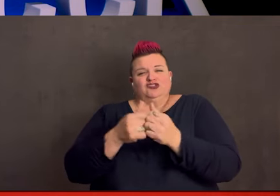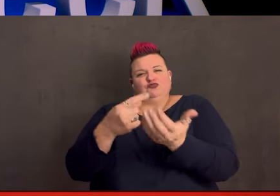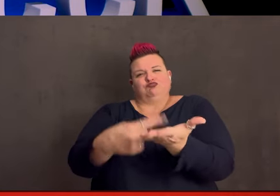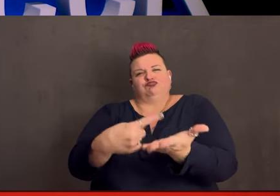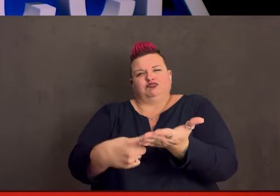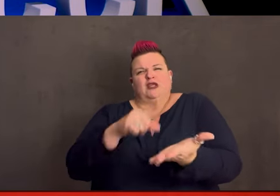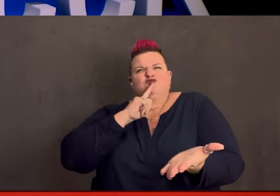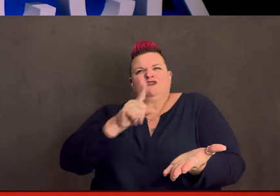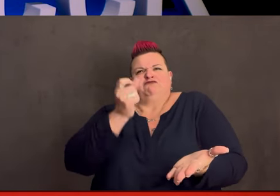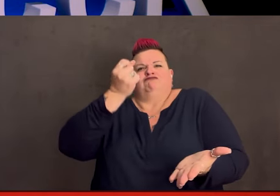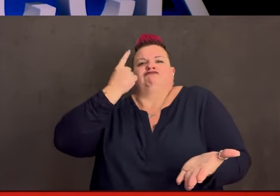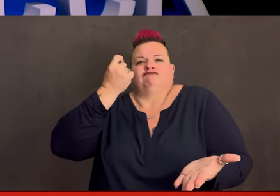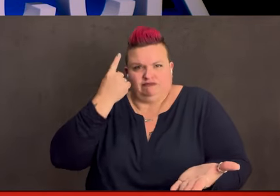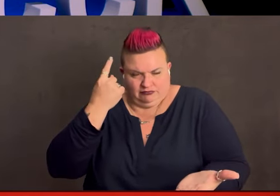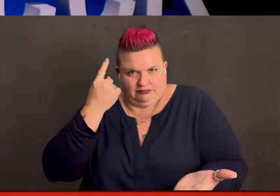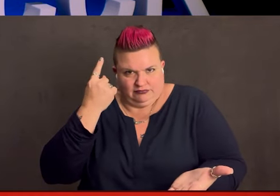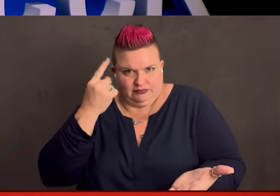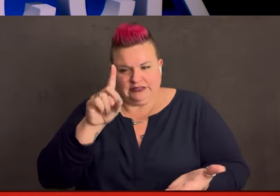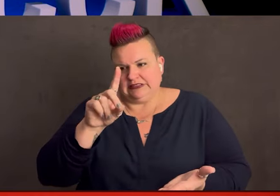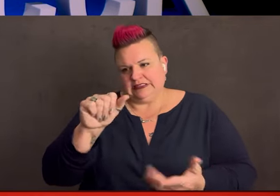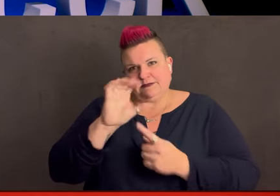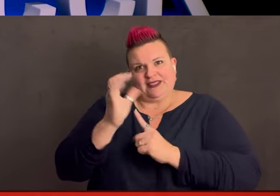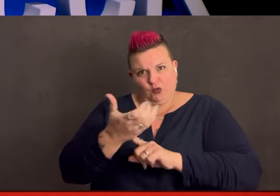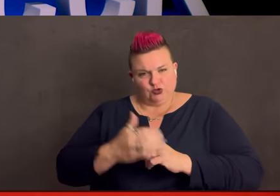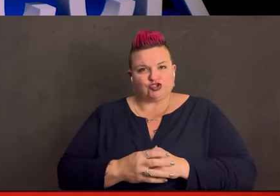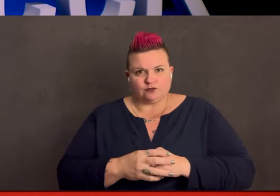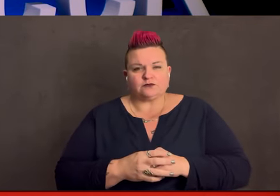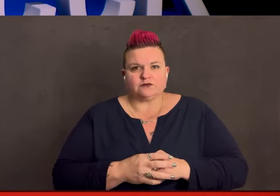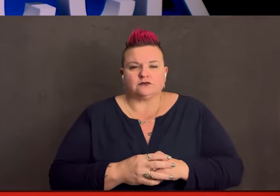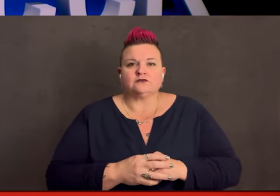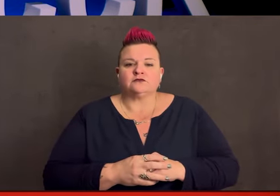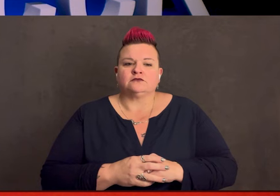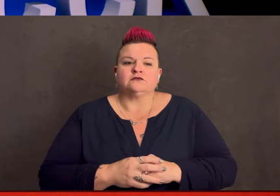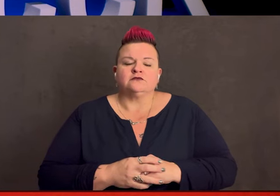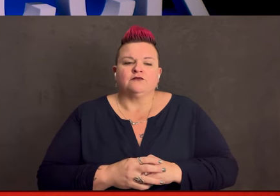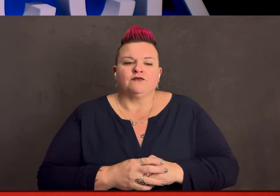by discussing and really understanding disability culture.